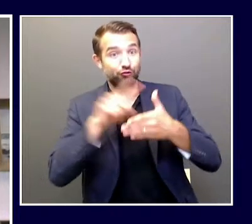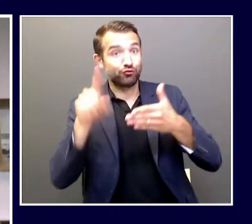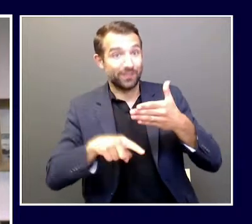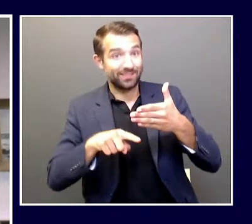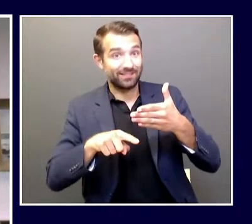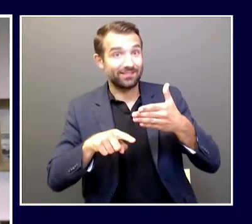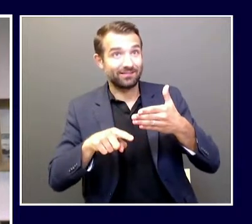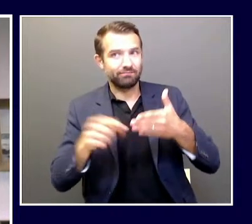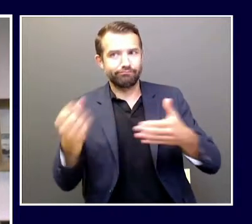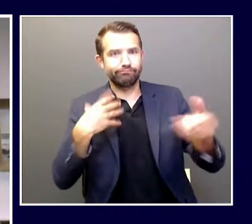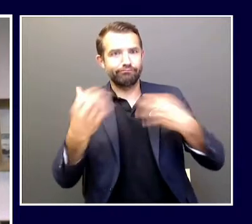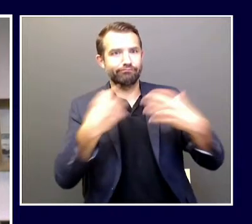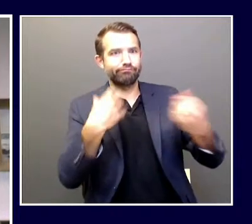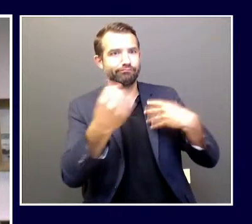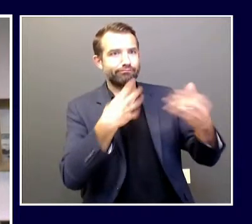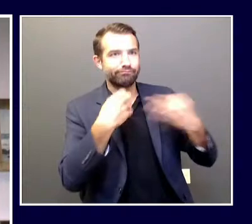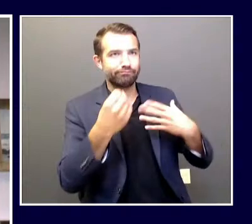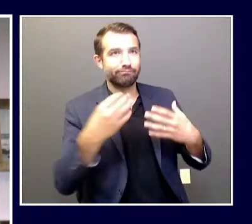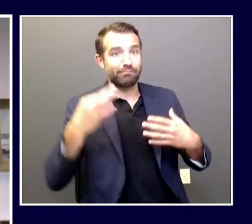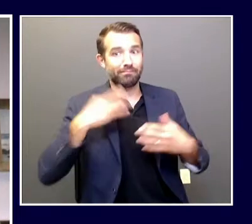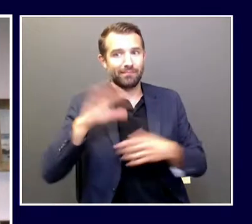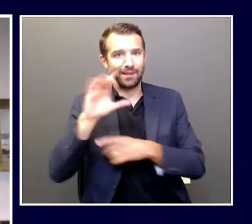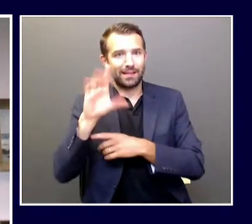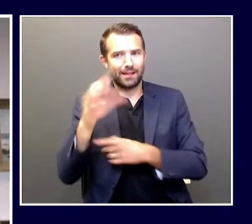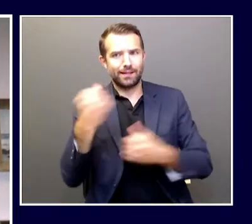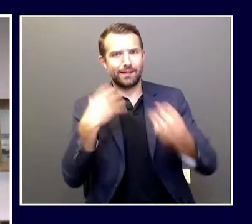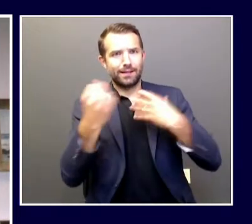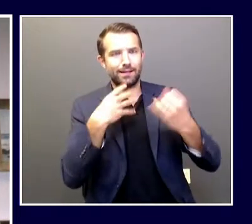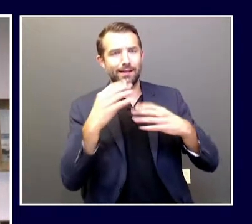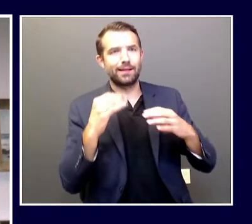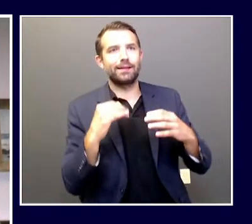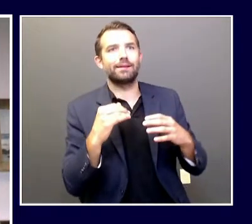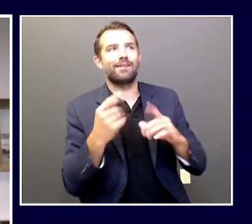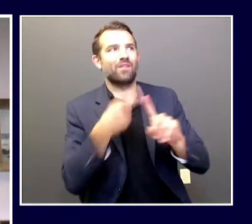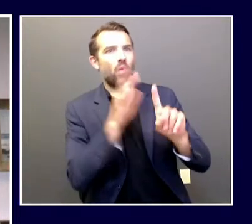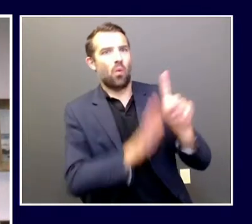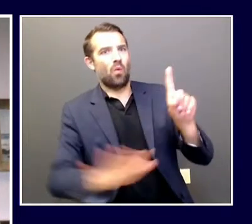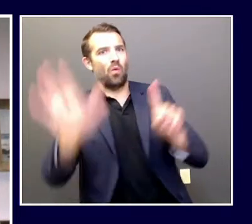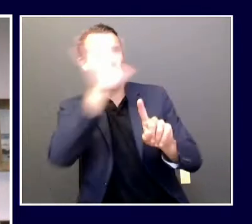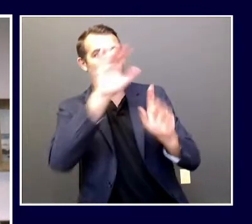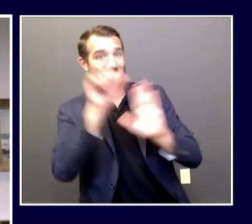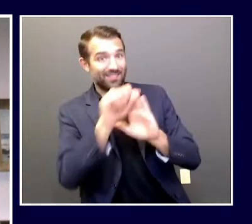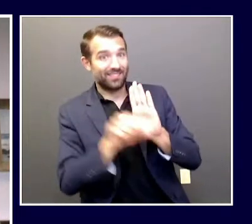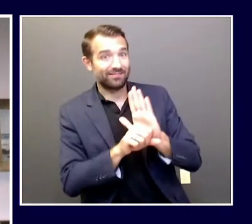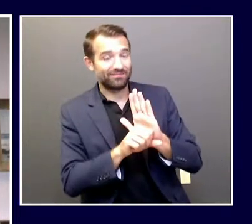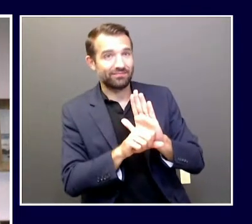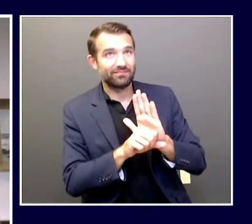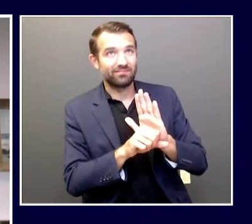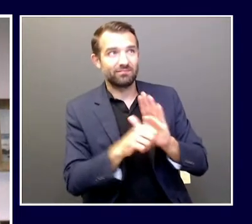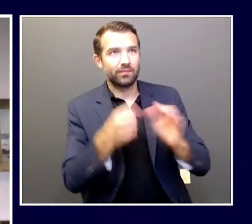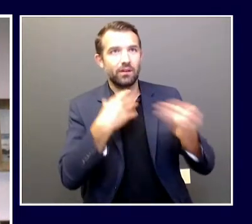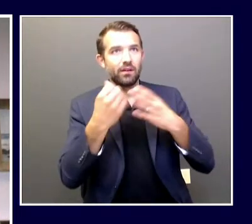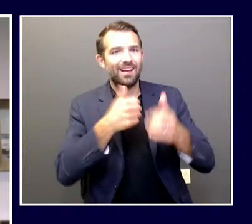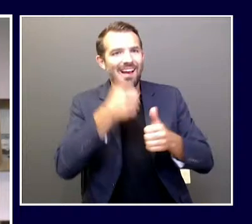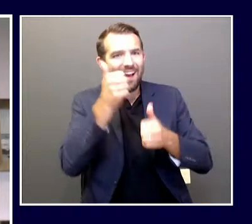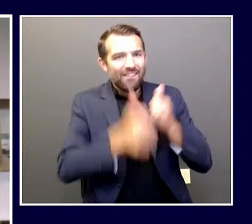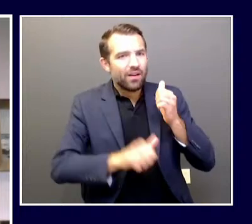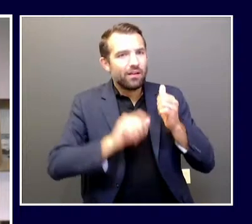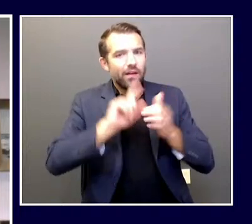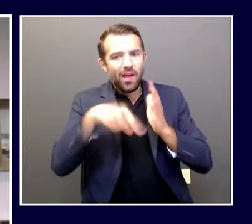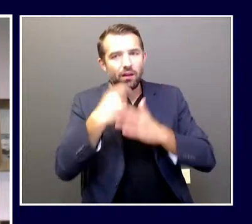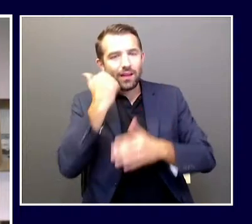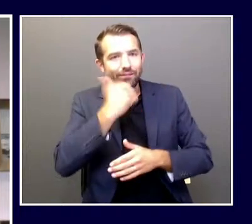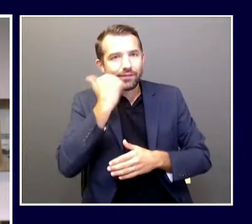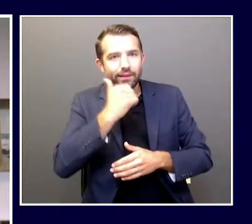laboratories across the country electronically every single hour of every single day. We review those